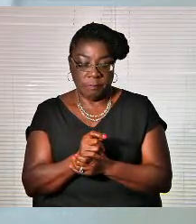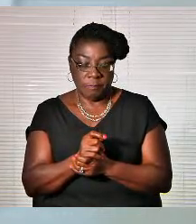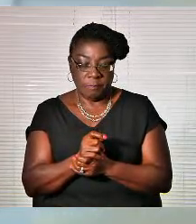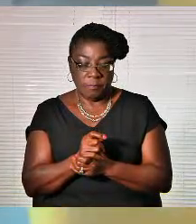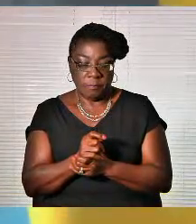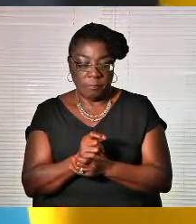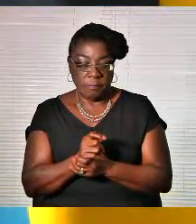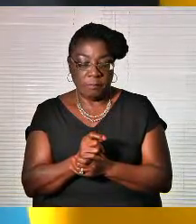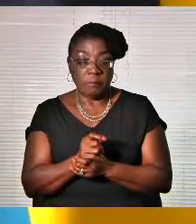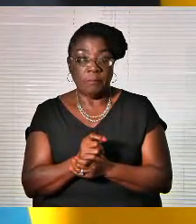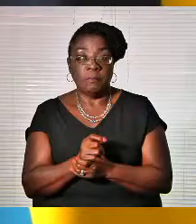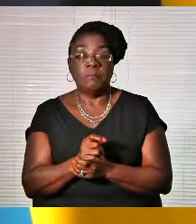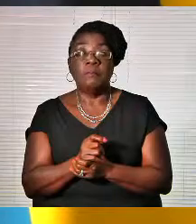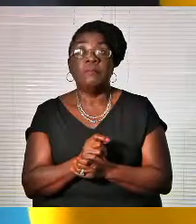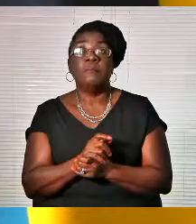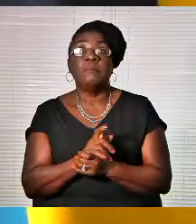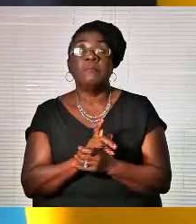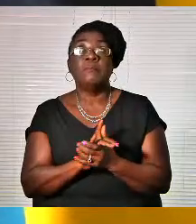Thank you, Dr. Forbes.